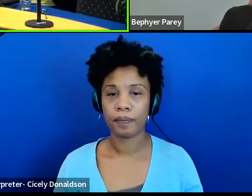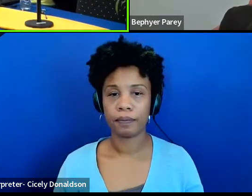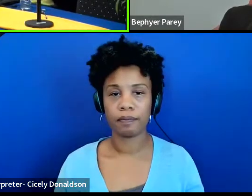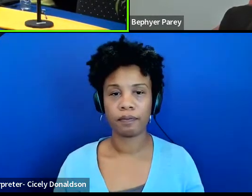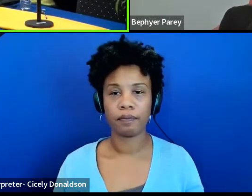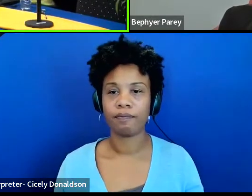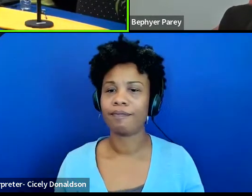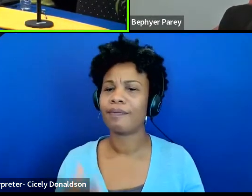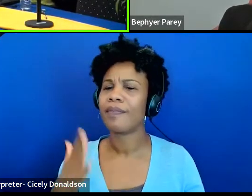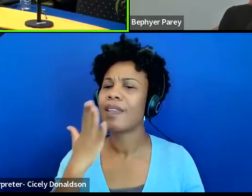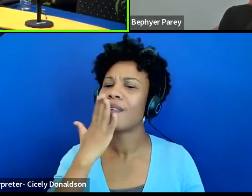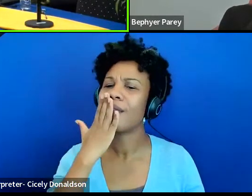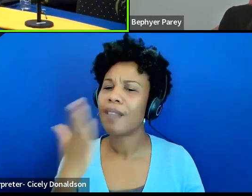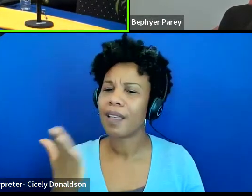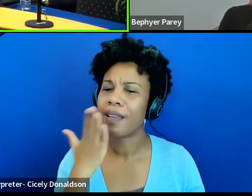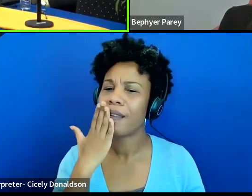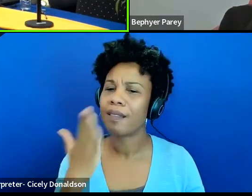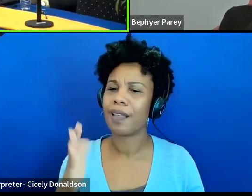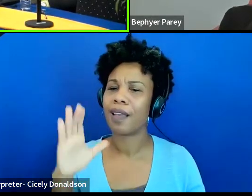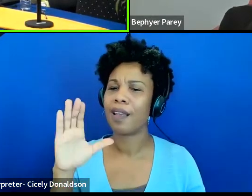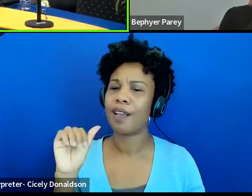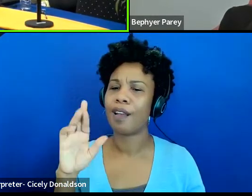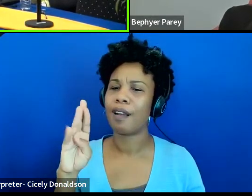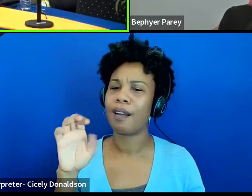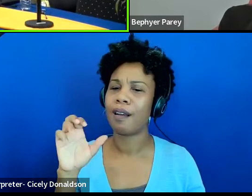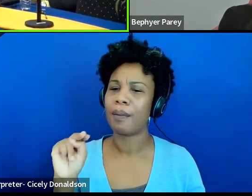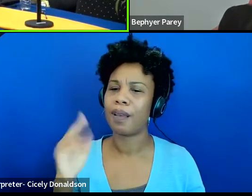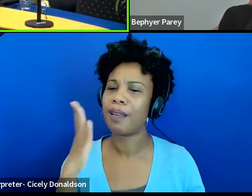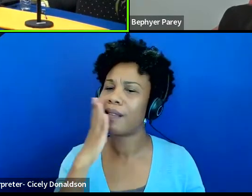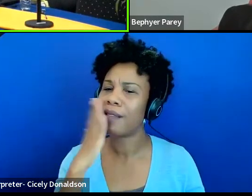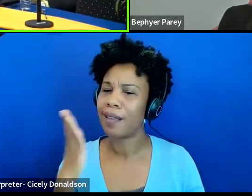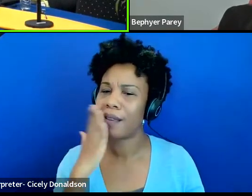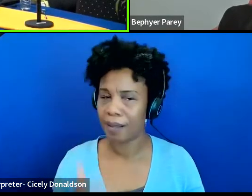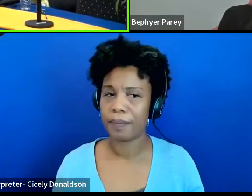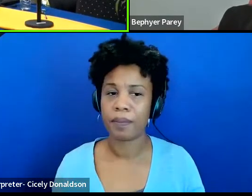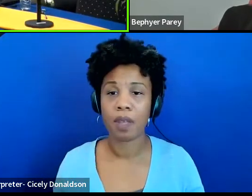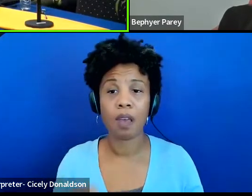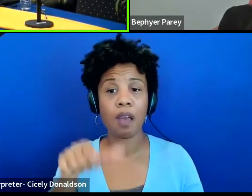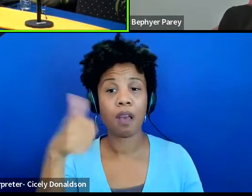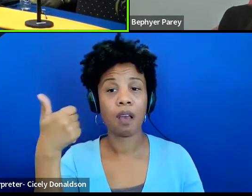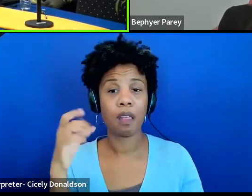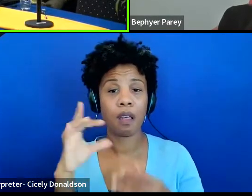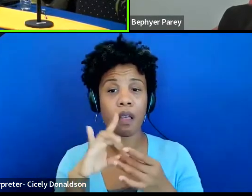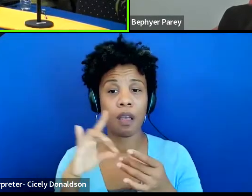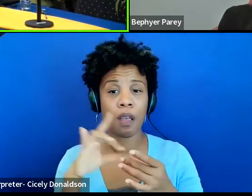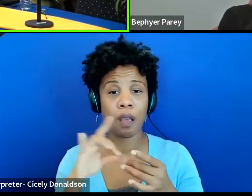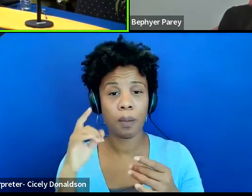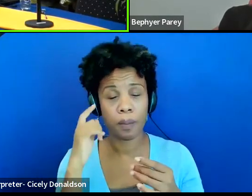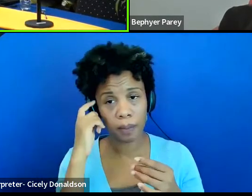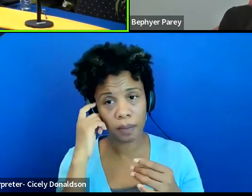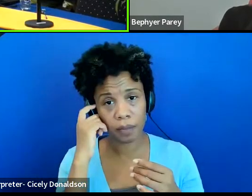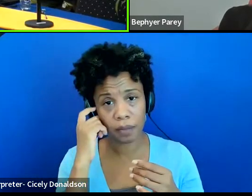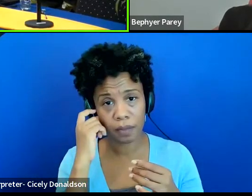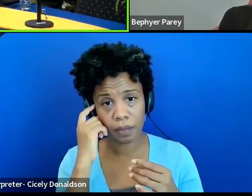Thank you very much, Carmen. Thanks a lot. Any other comments or any of the